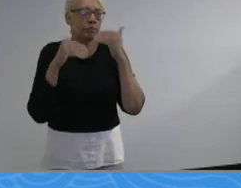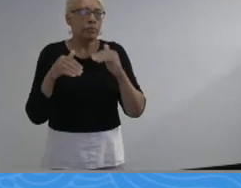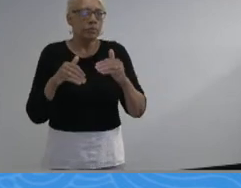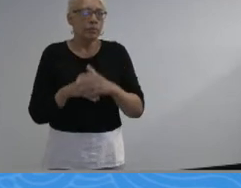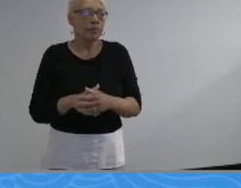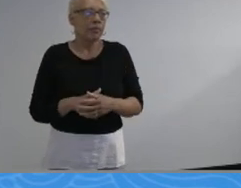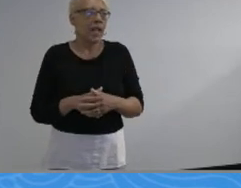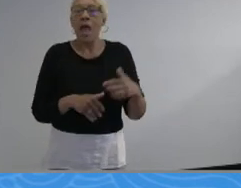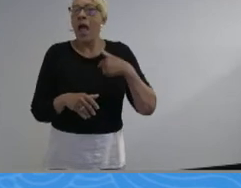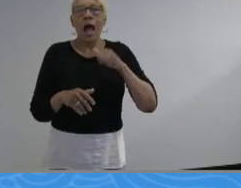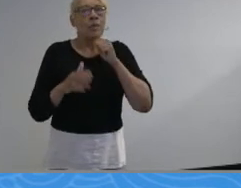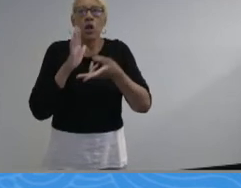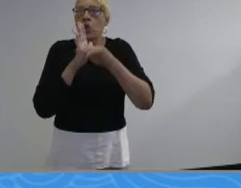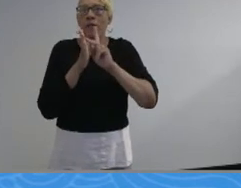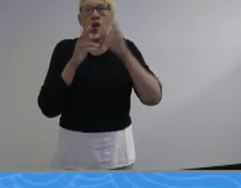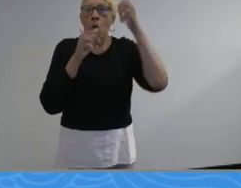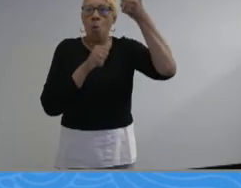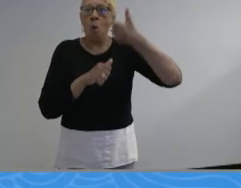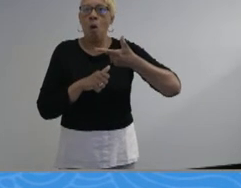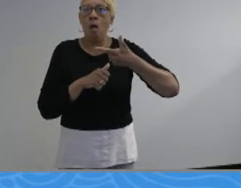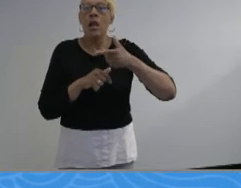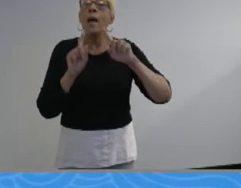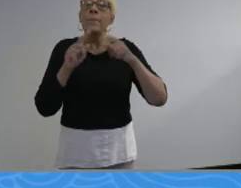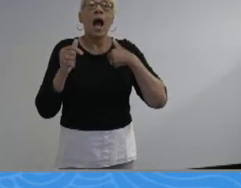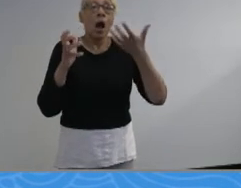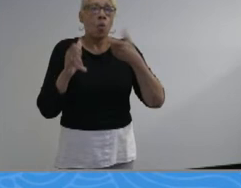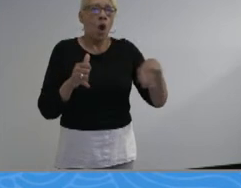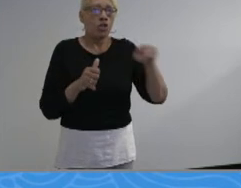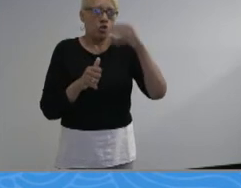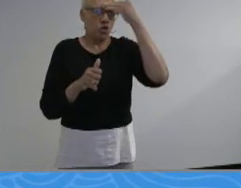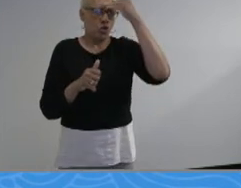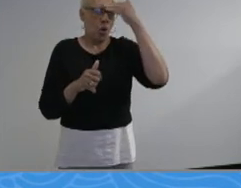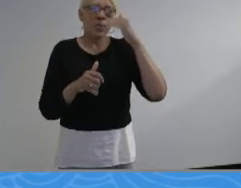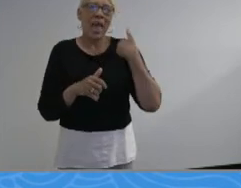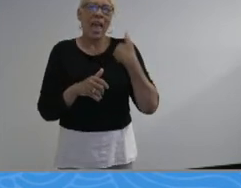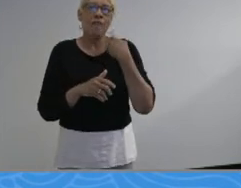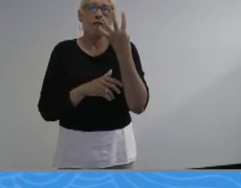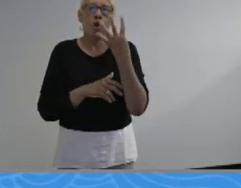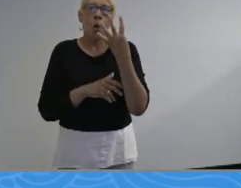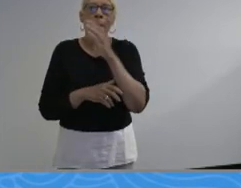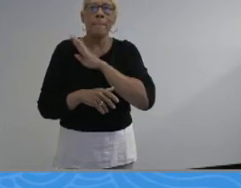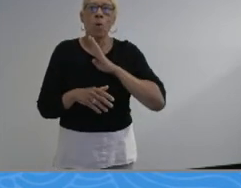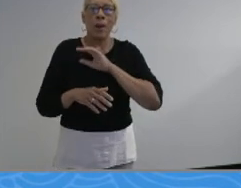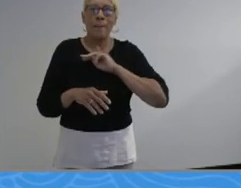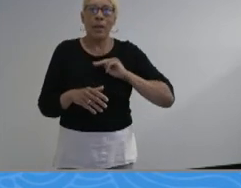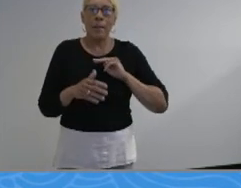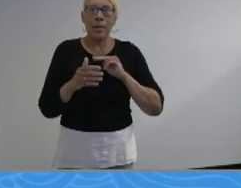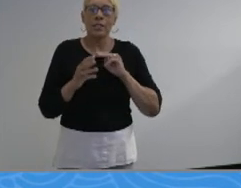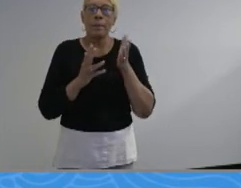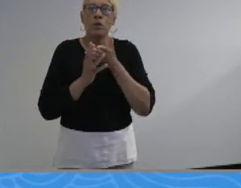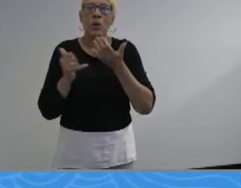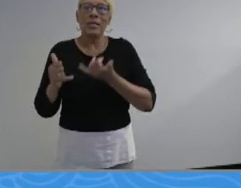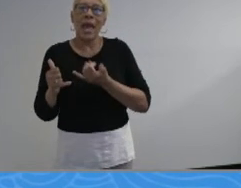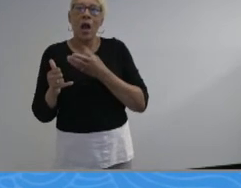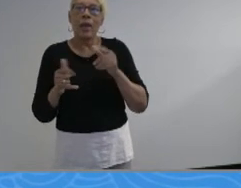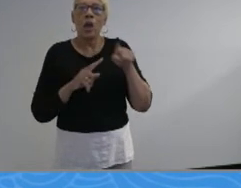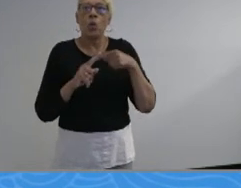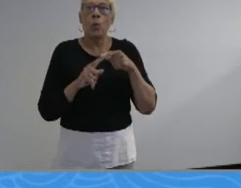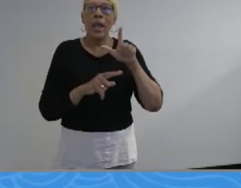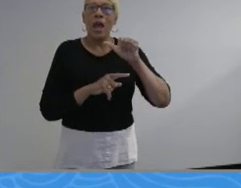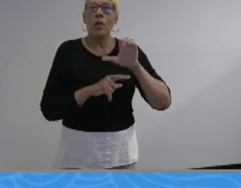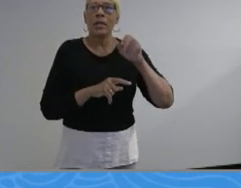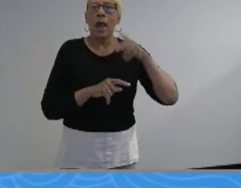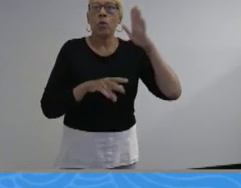not going to go over all of these, but I just wanted you all to know that there are four board meetings between now and when the LCAP will be adopted,